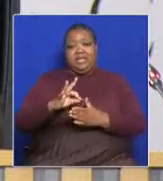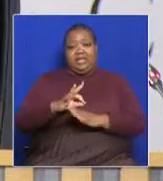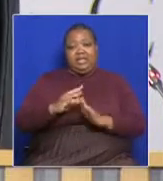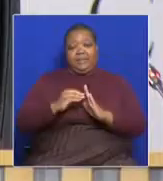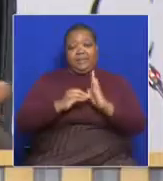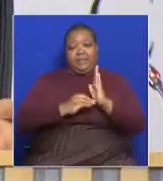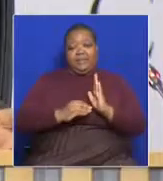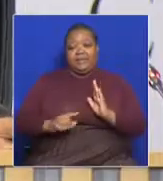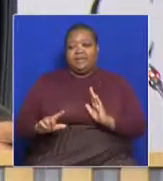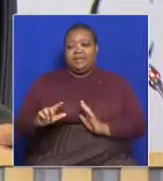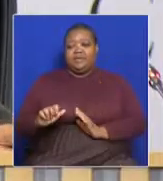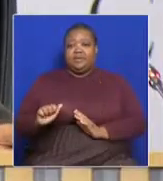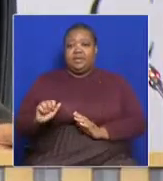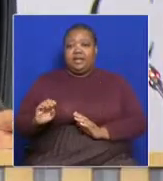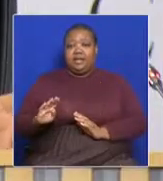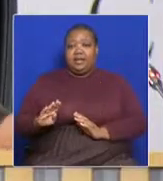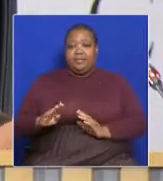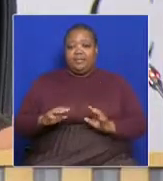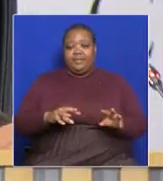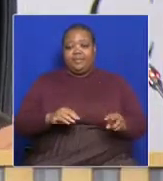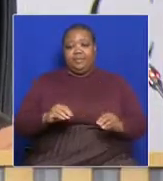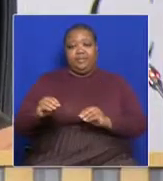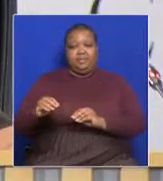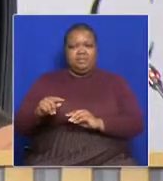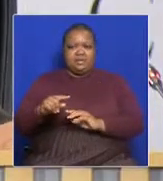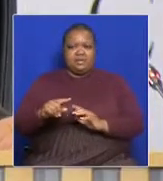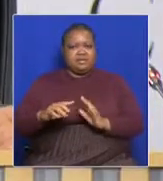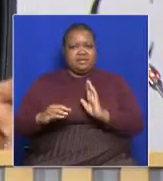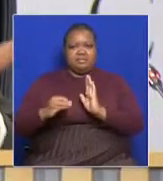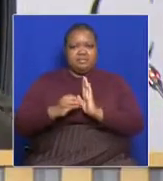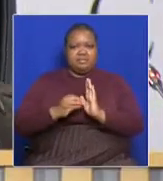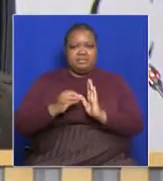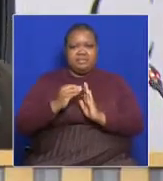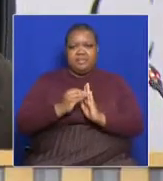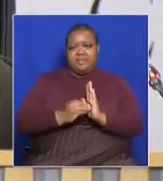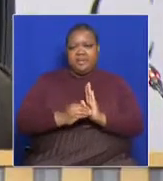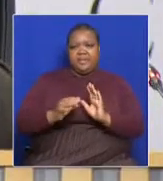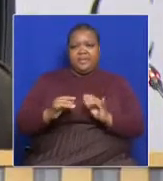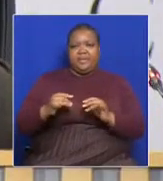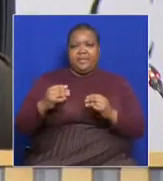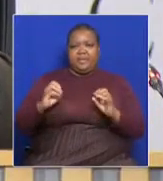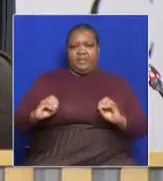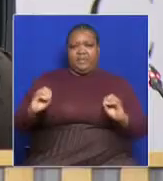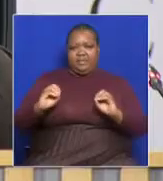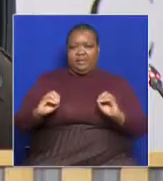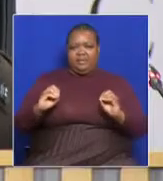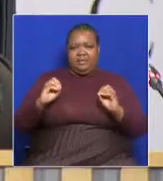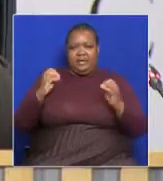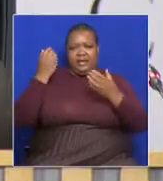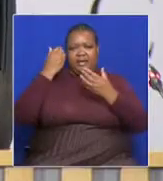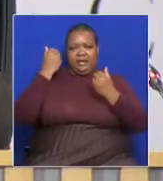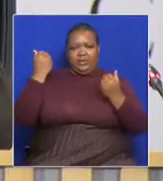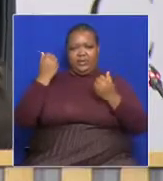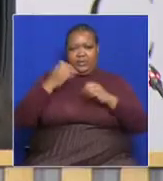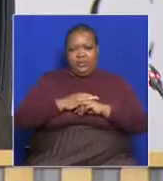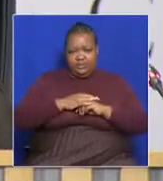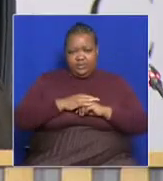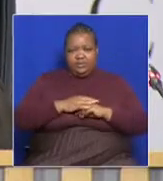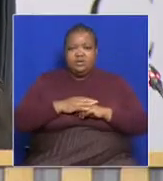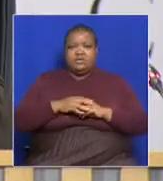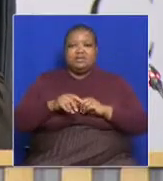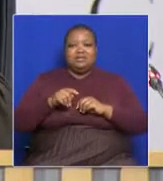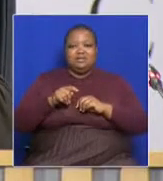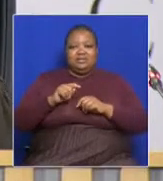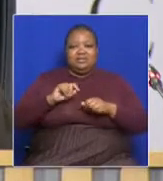that there's no record of it anywhere in any SAP 13. So that would have been the logical sequence of